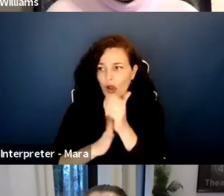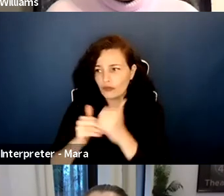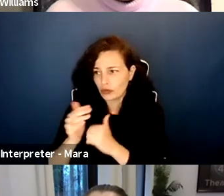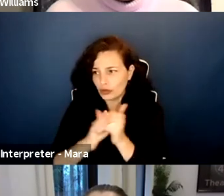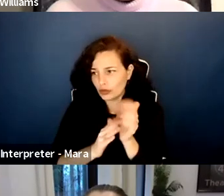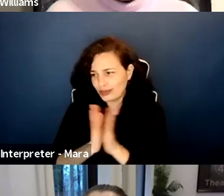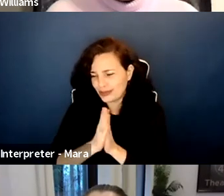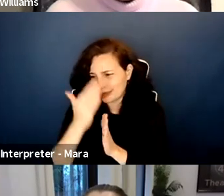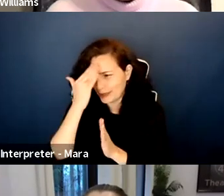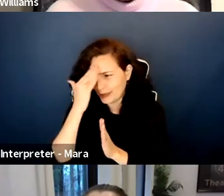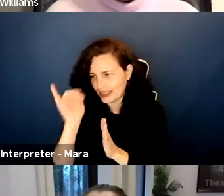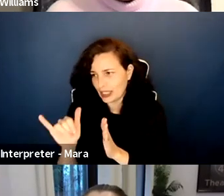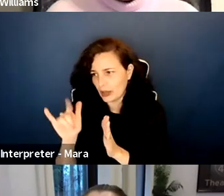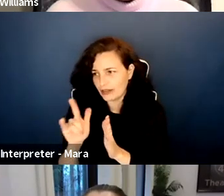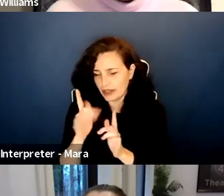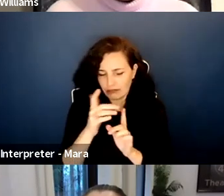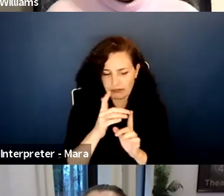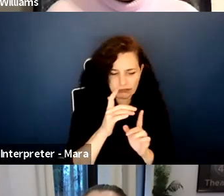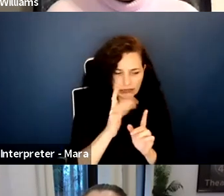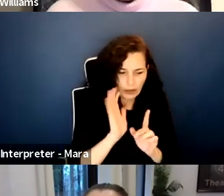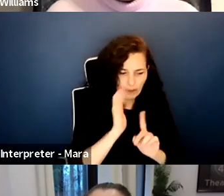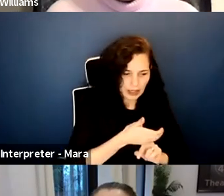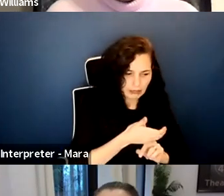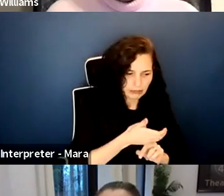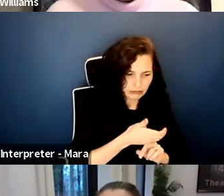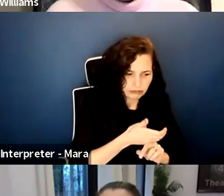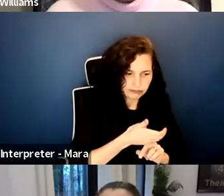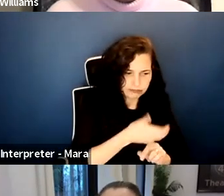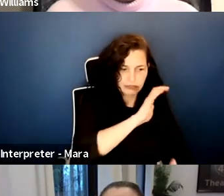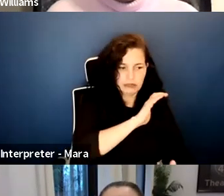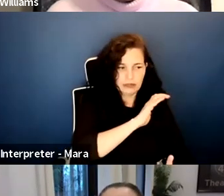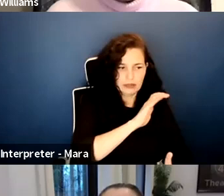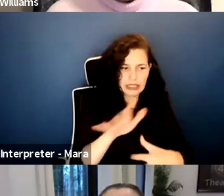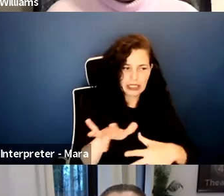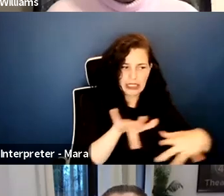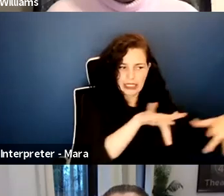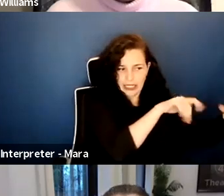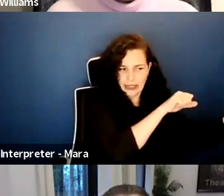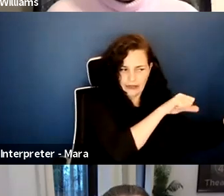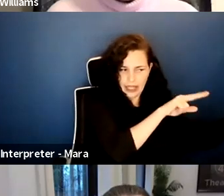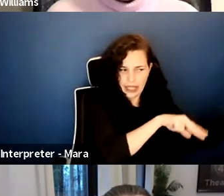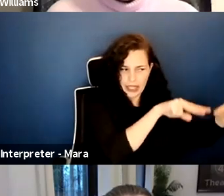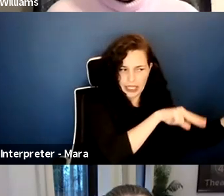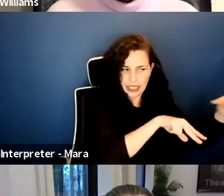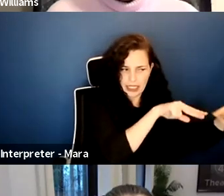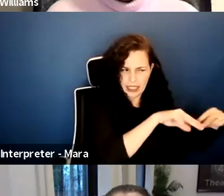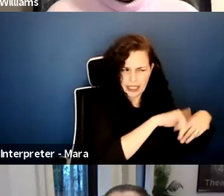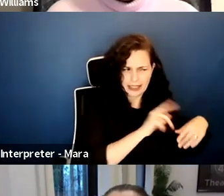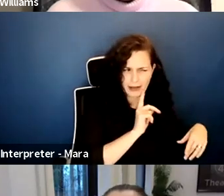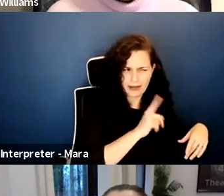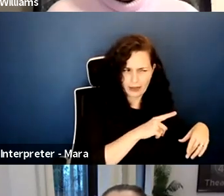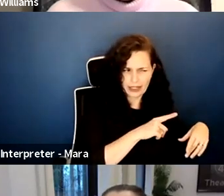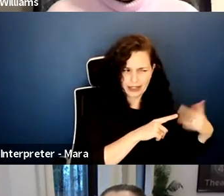and the love of your child, and you have to say, no, wait, hold on a second. Is this real? Because we're going to punish the agents and